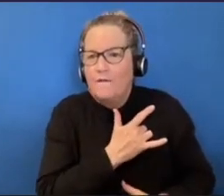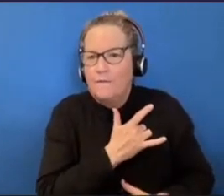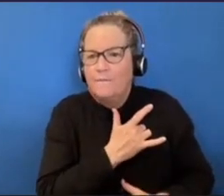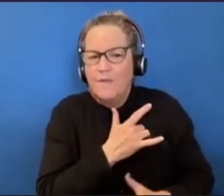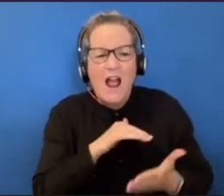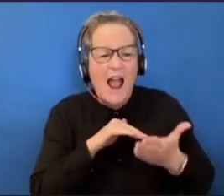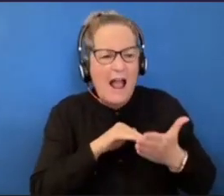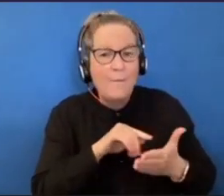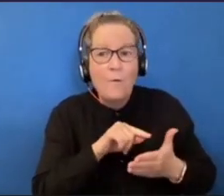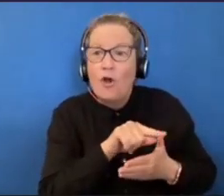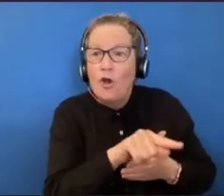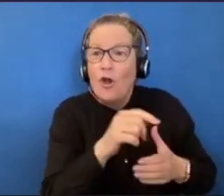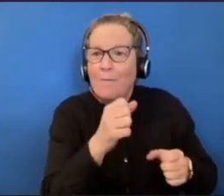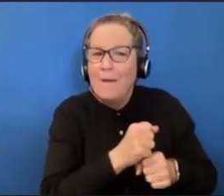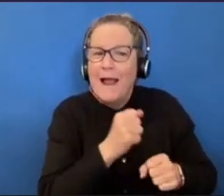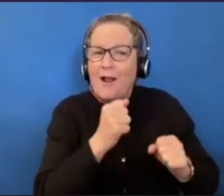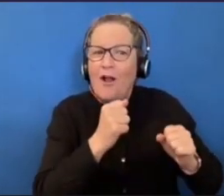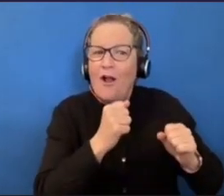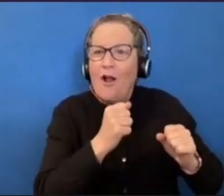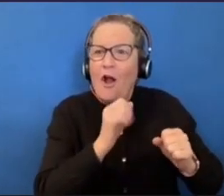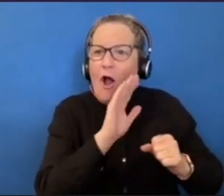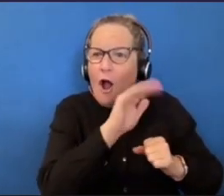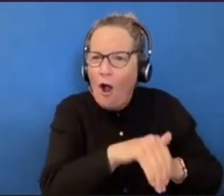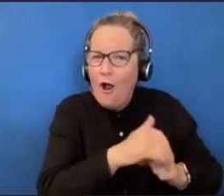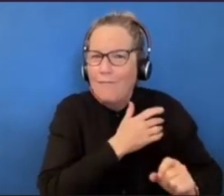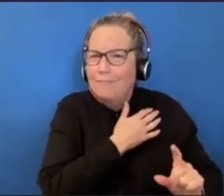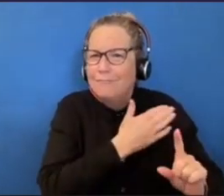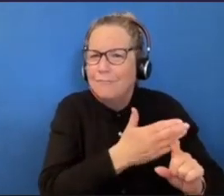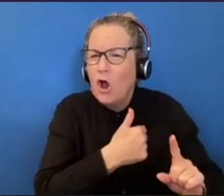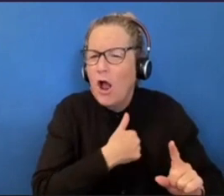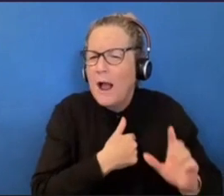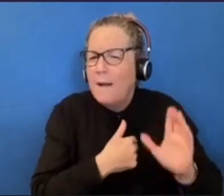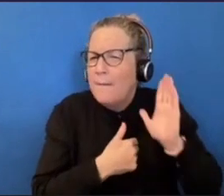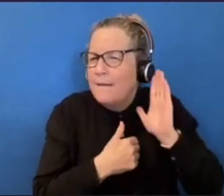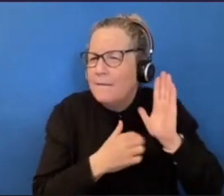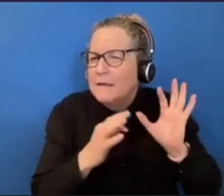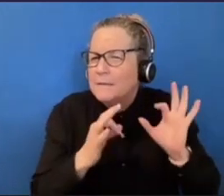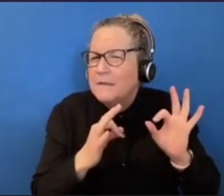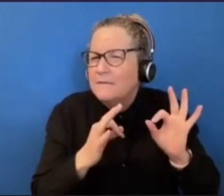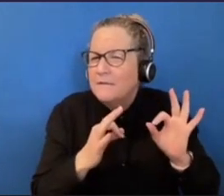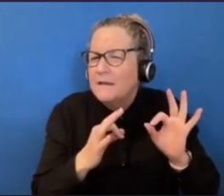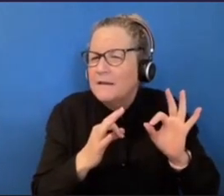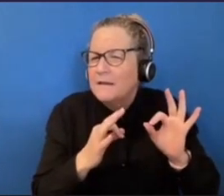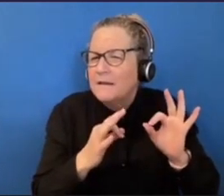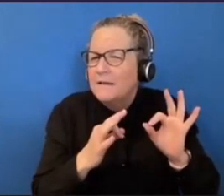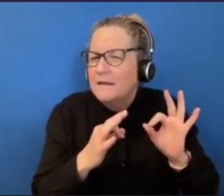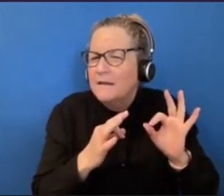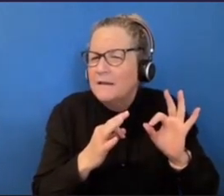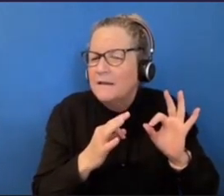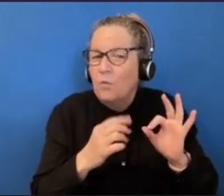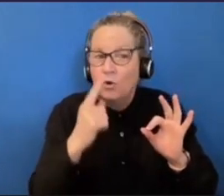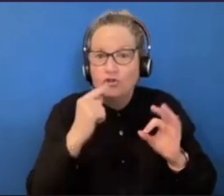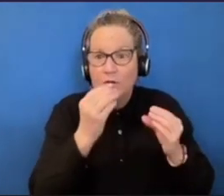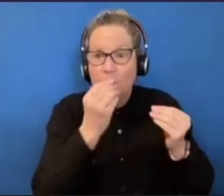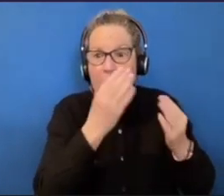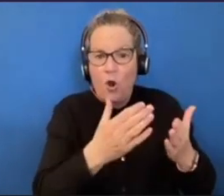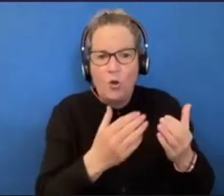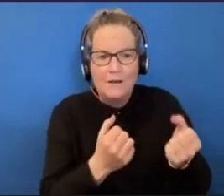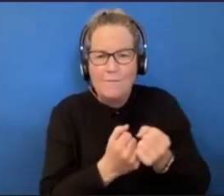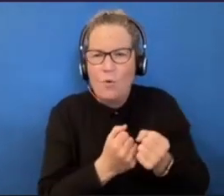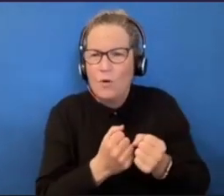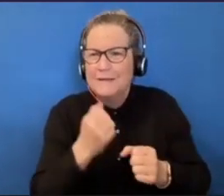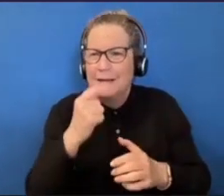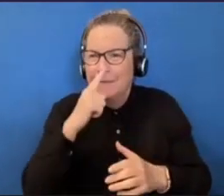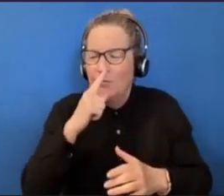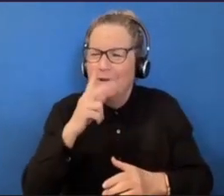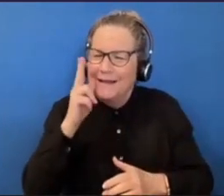over many, many years, I'm listening for something very specific that we have tried to convey to her support people